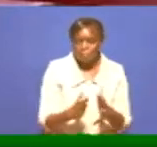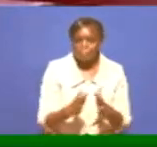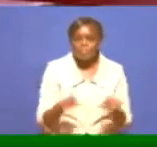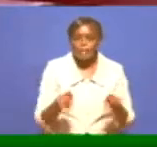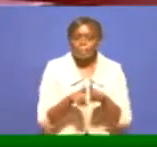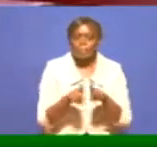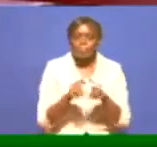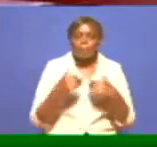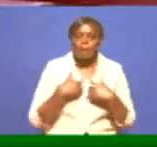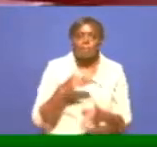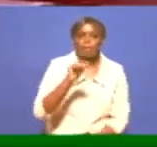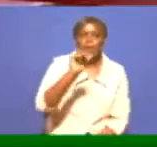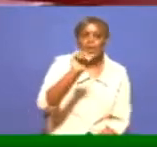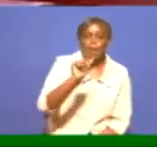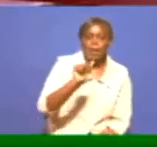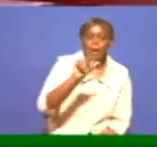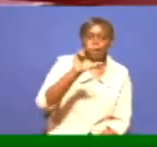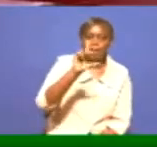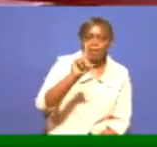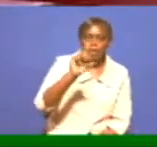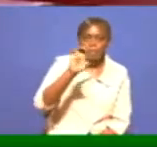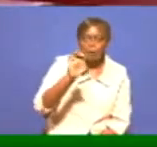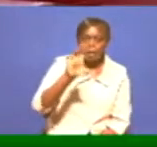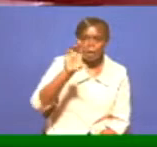attention, and